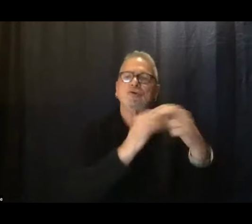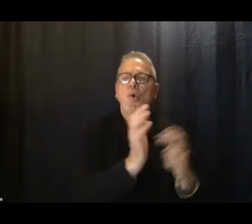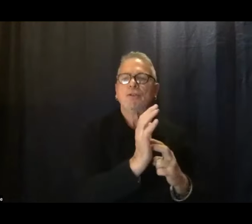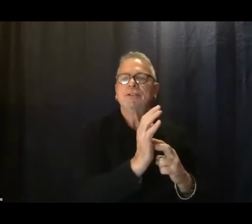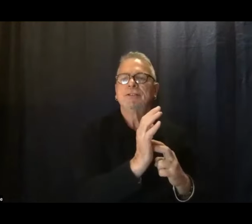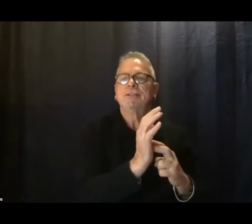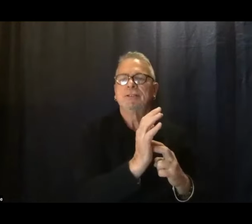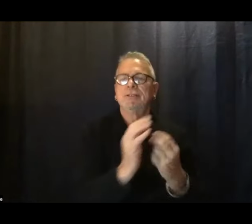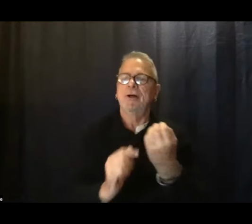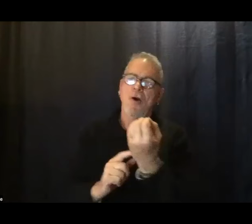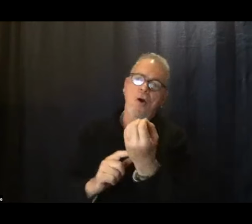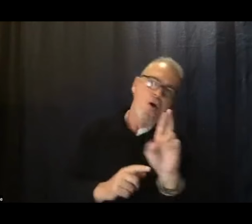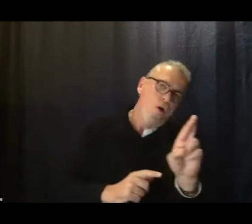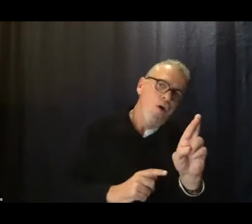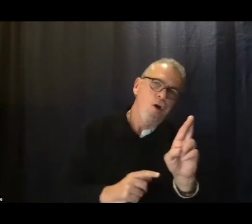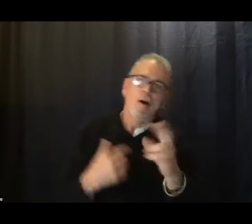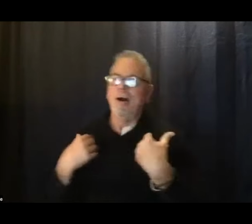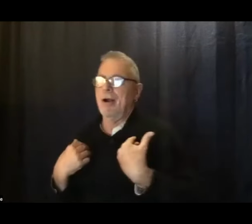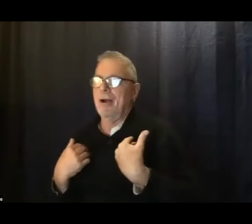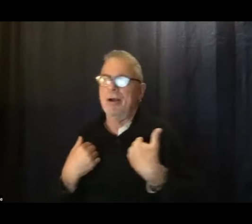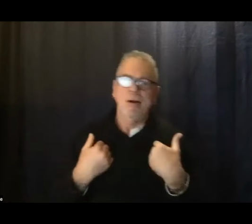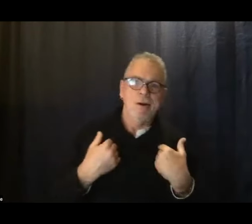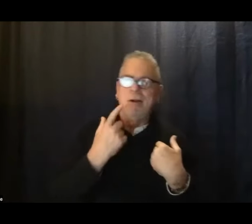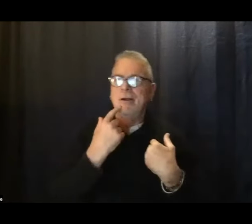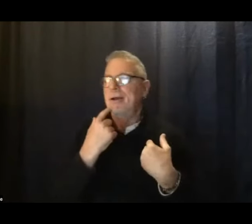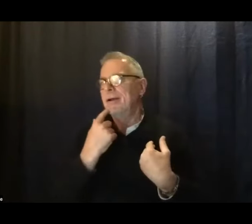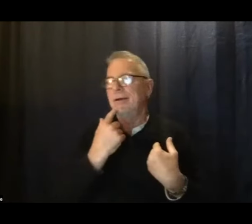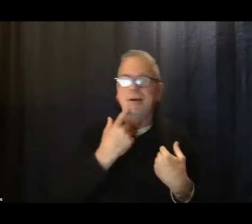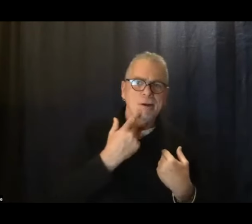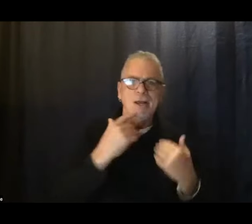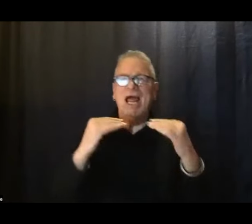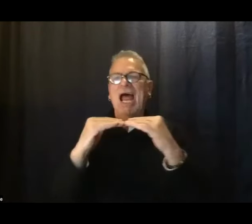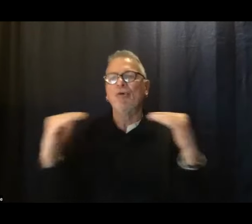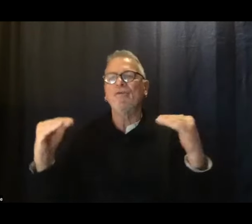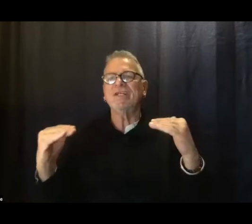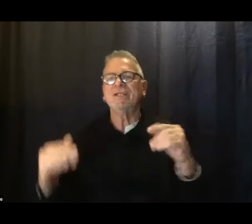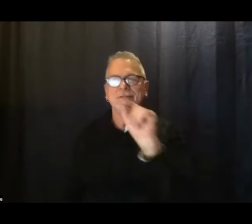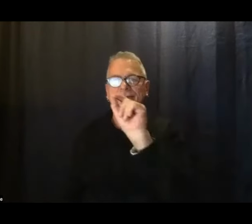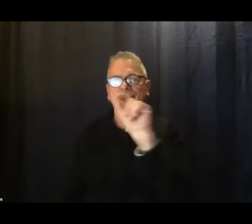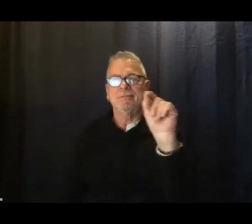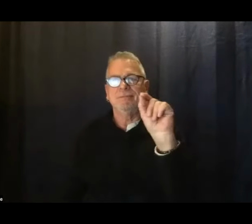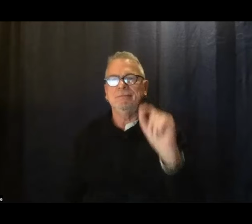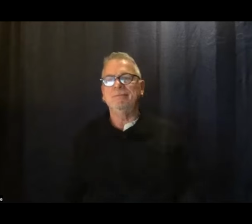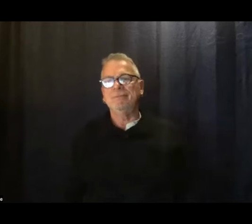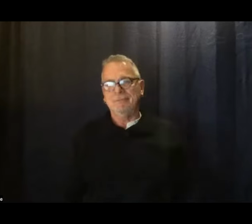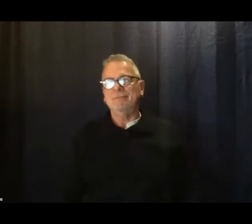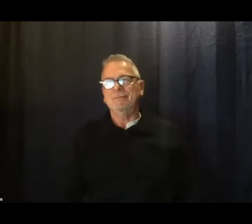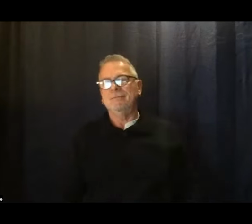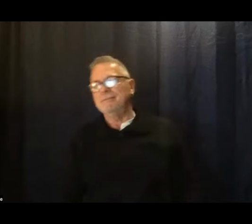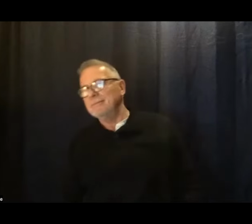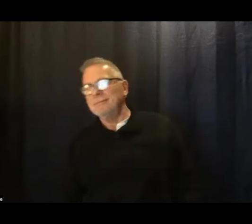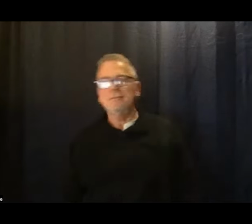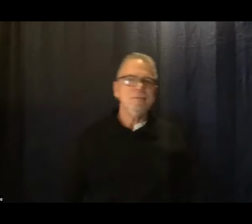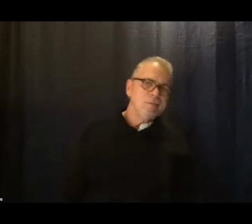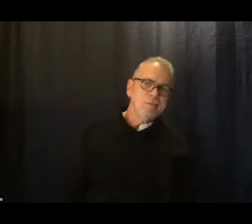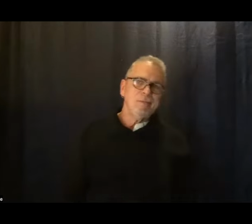Bread or toast? Notice the entire production of this. Or, it shifts over, my body shifts over. It creates that